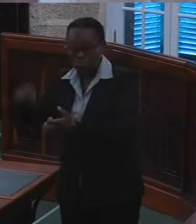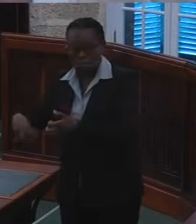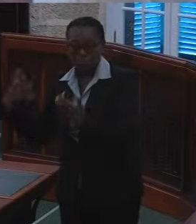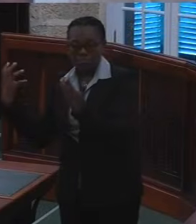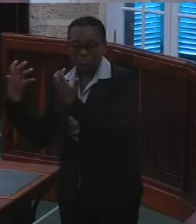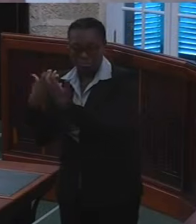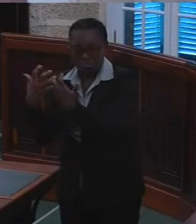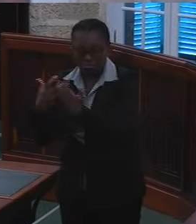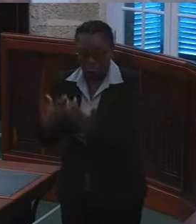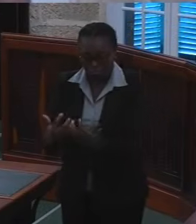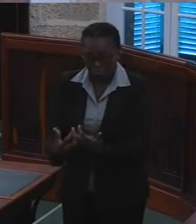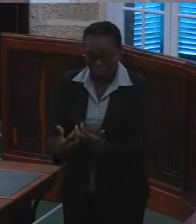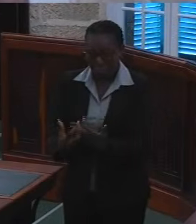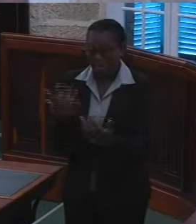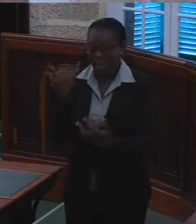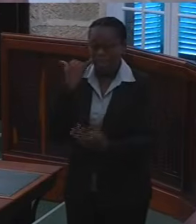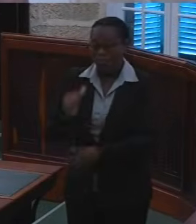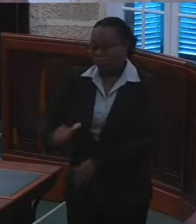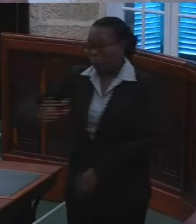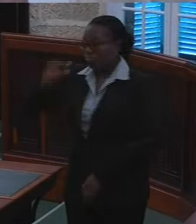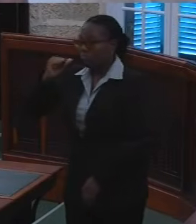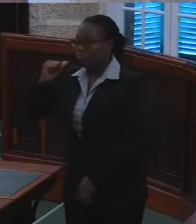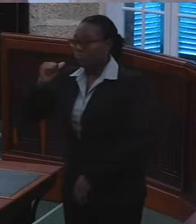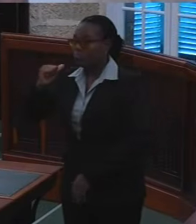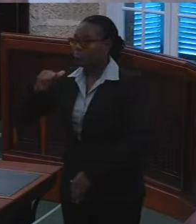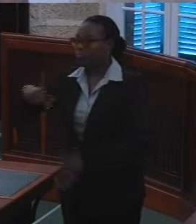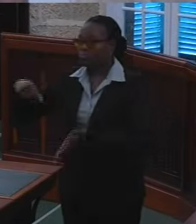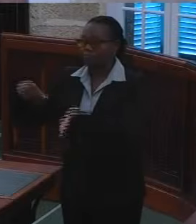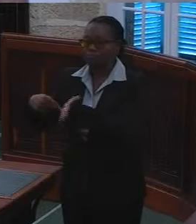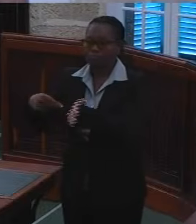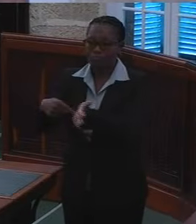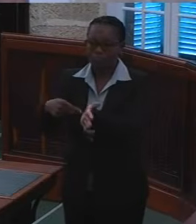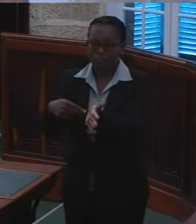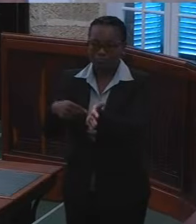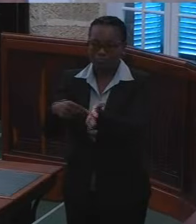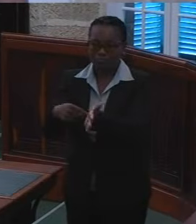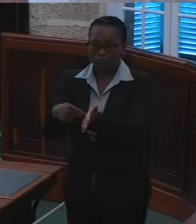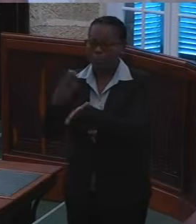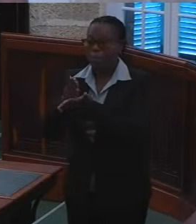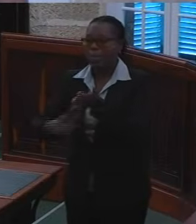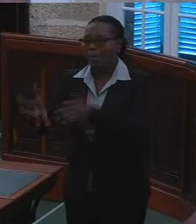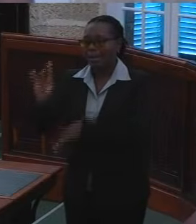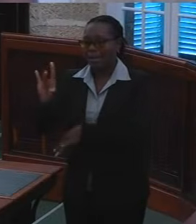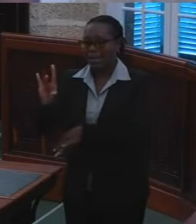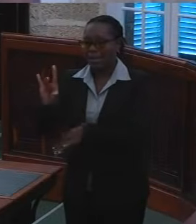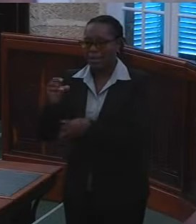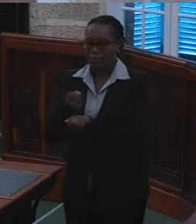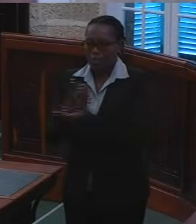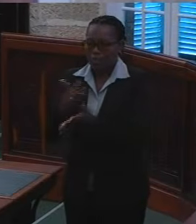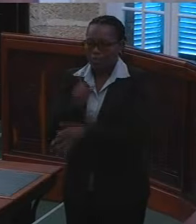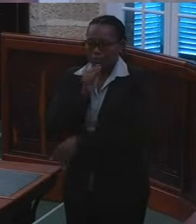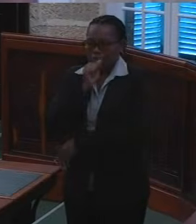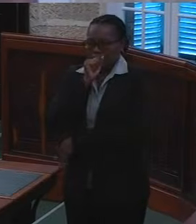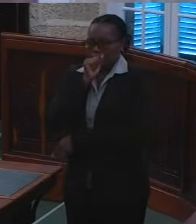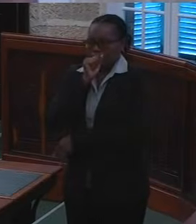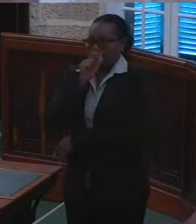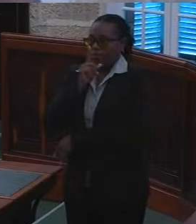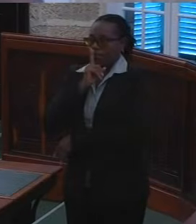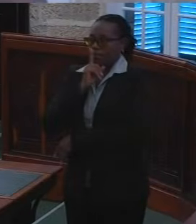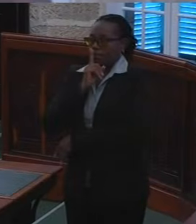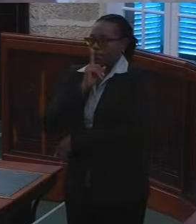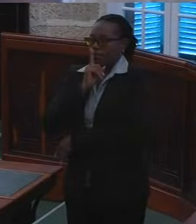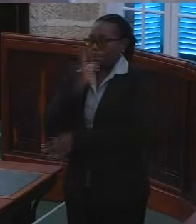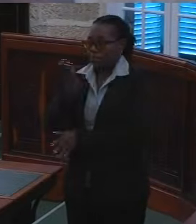illegally, then you're subject to this fine. Part 8, confidential information. By Part 8, Section